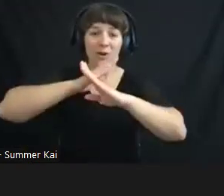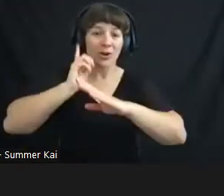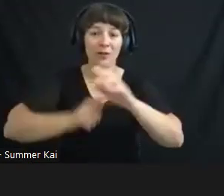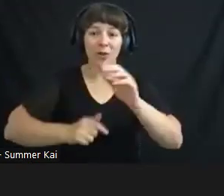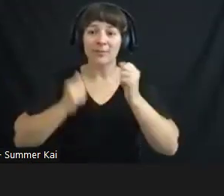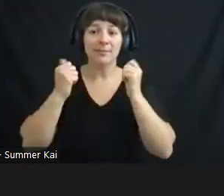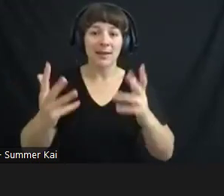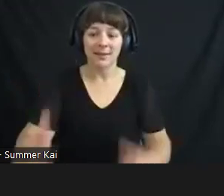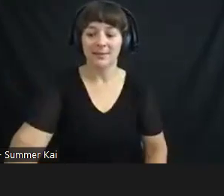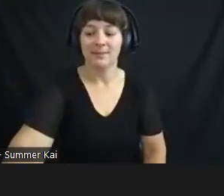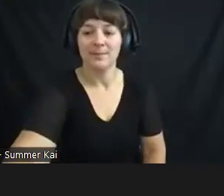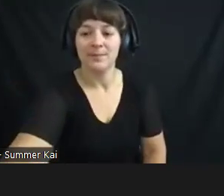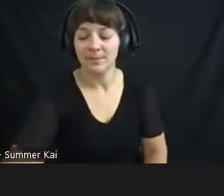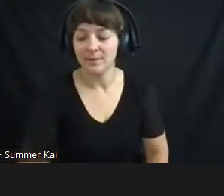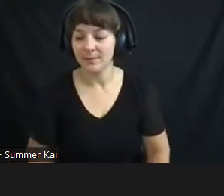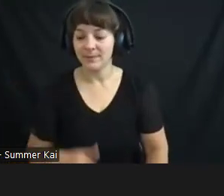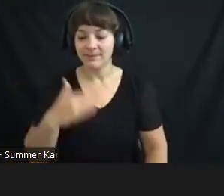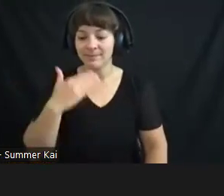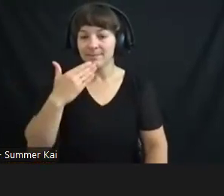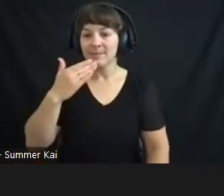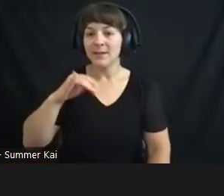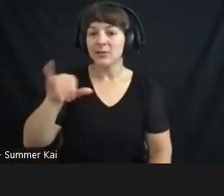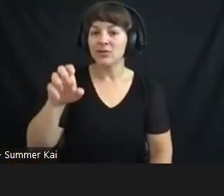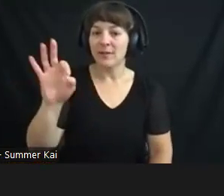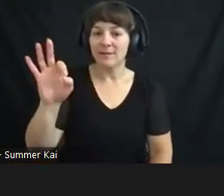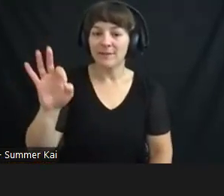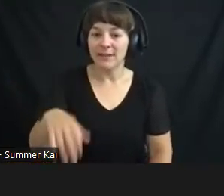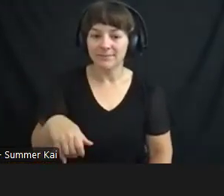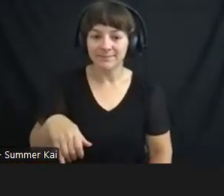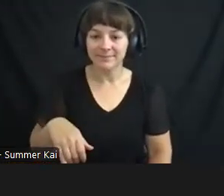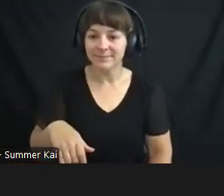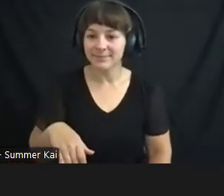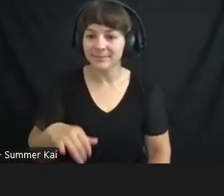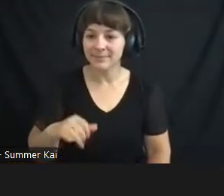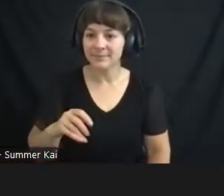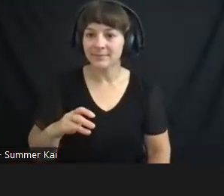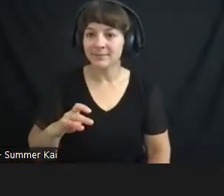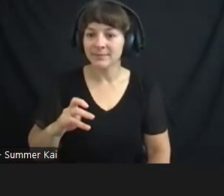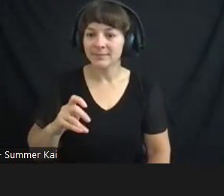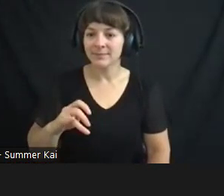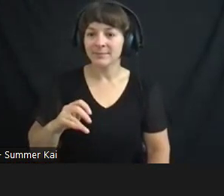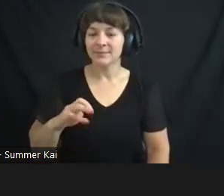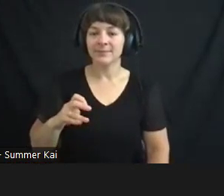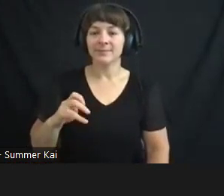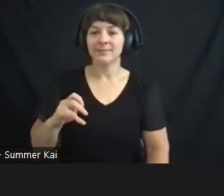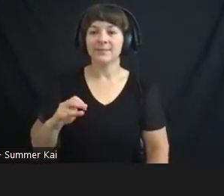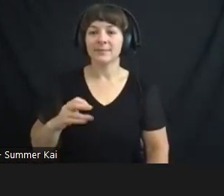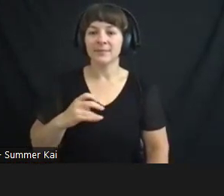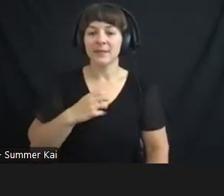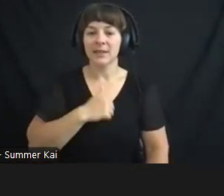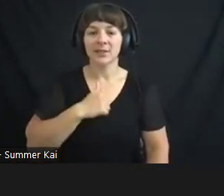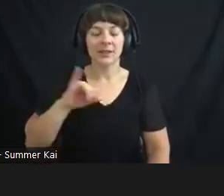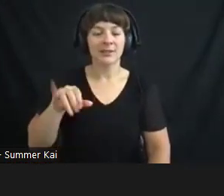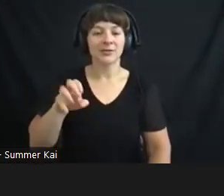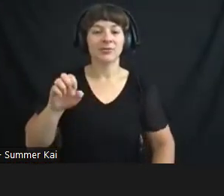Thank you, Debbie. Jeff? Yeah, I just wanted to give a okay, sorry. Just want to